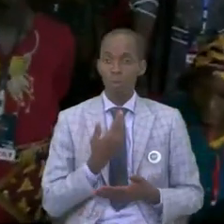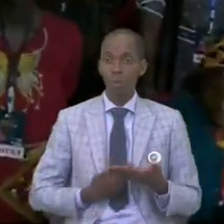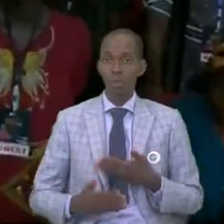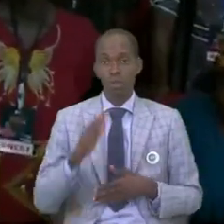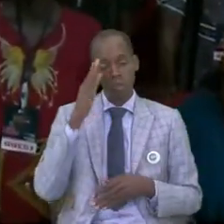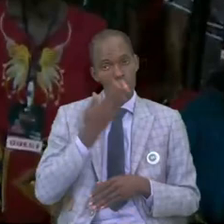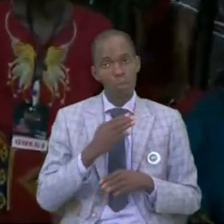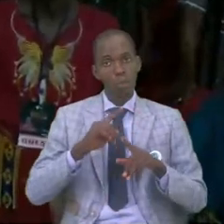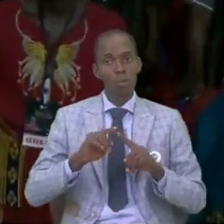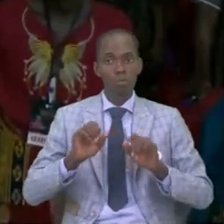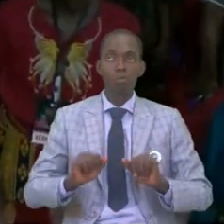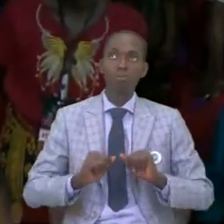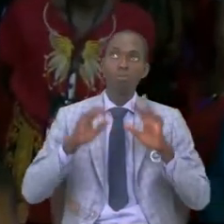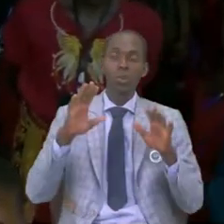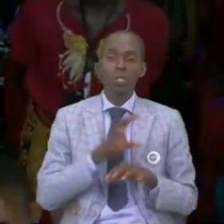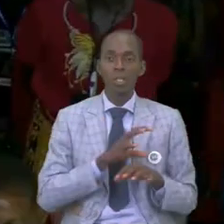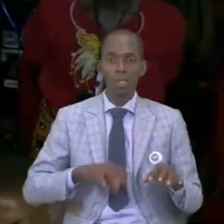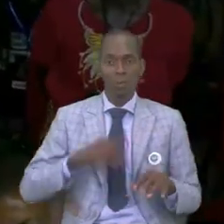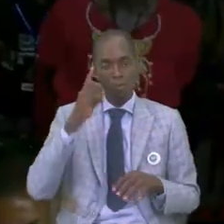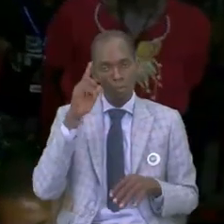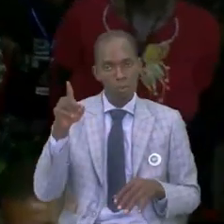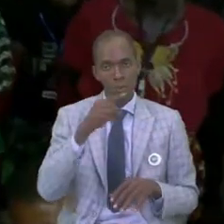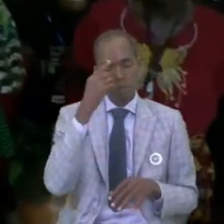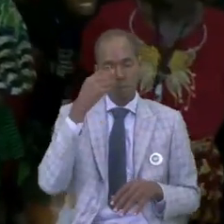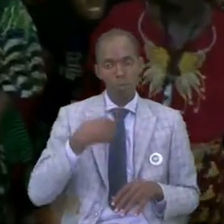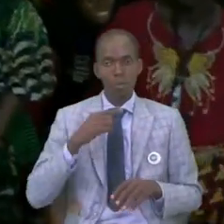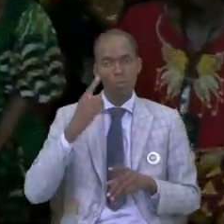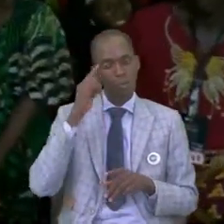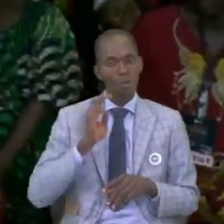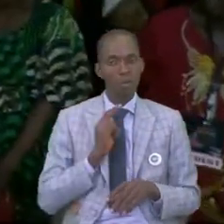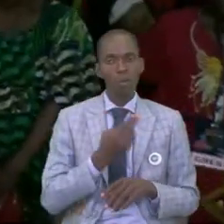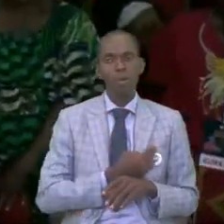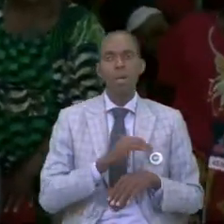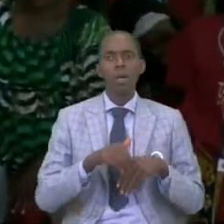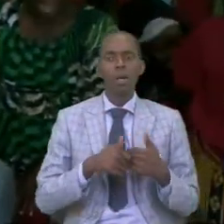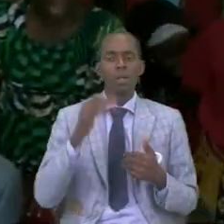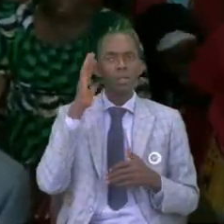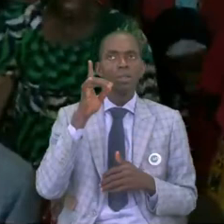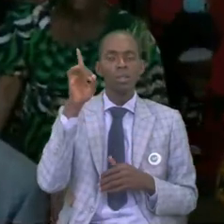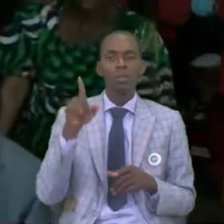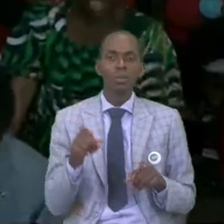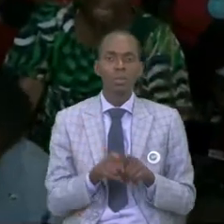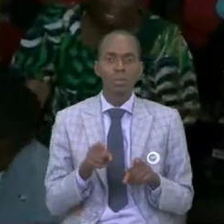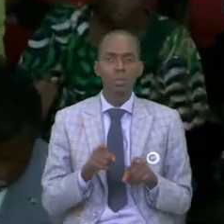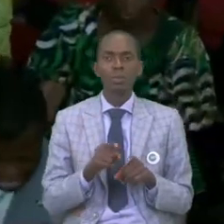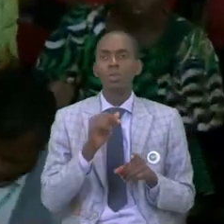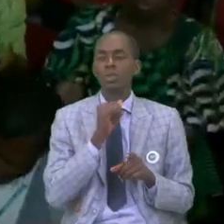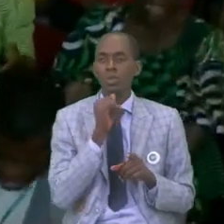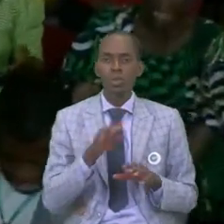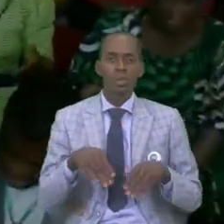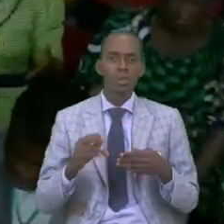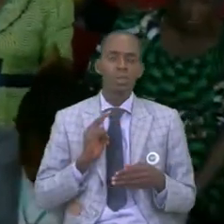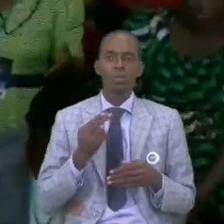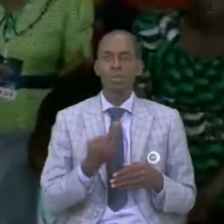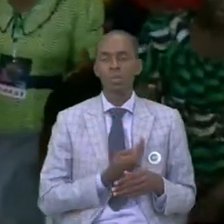me, for us. How shall he not with him also give us all things,